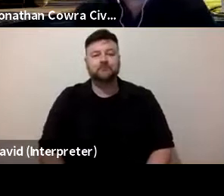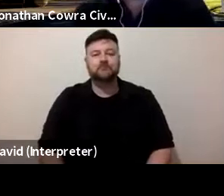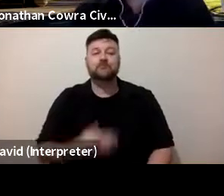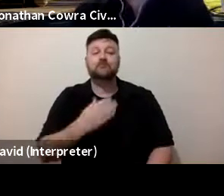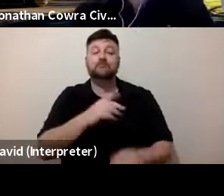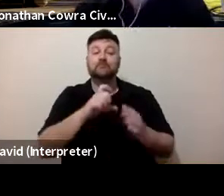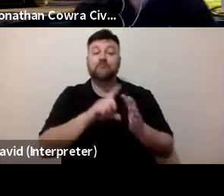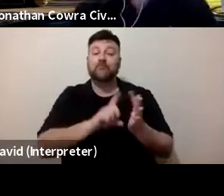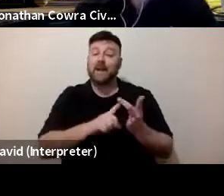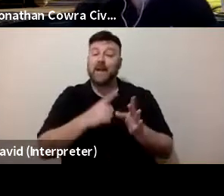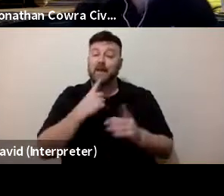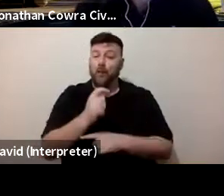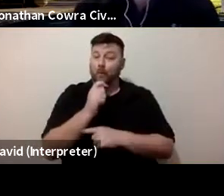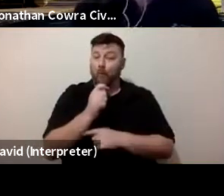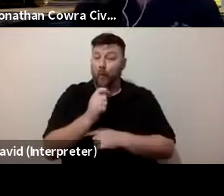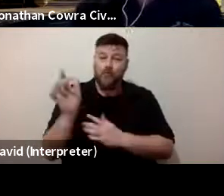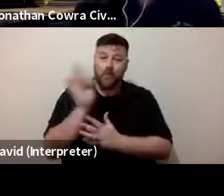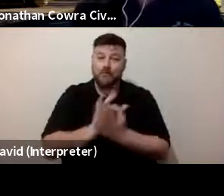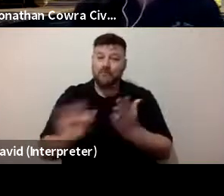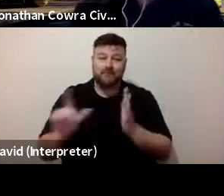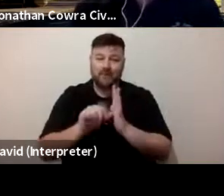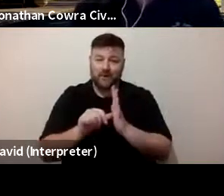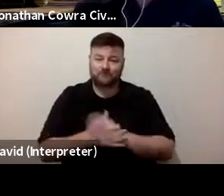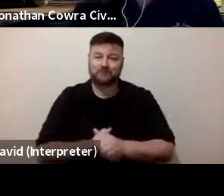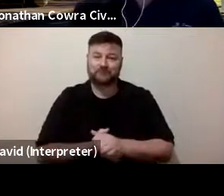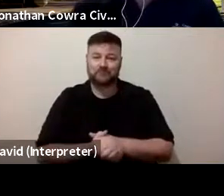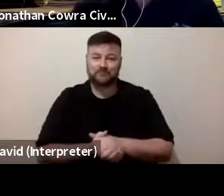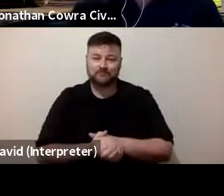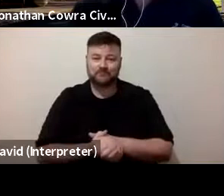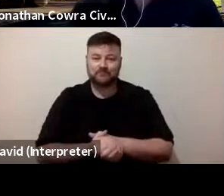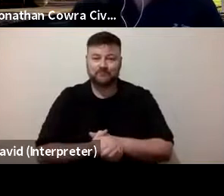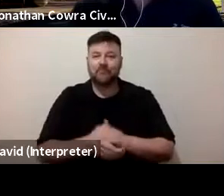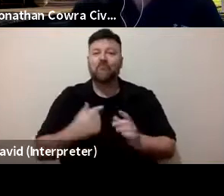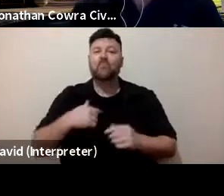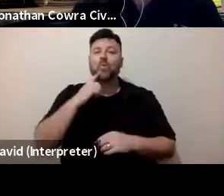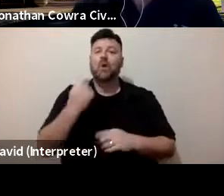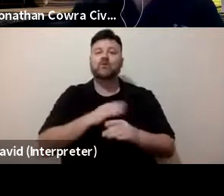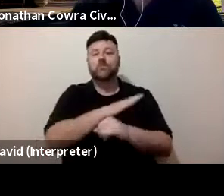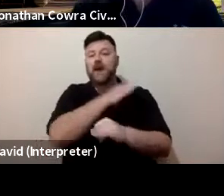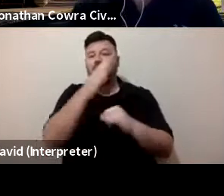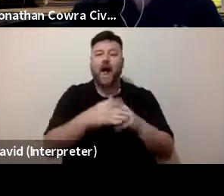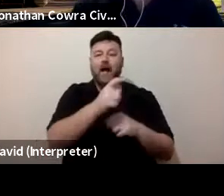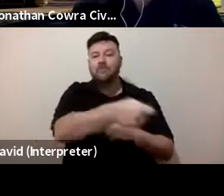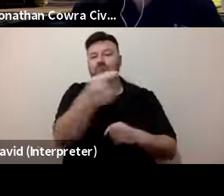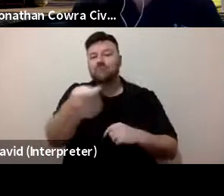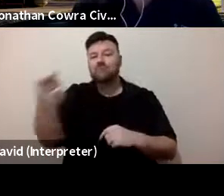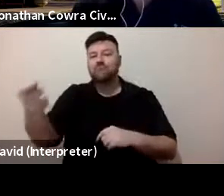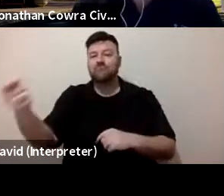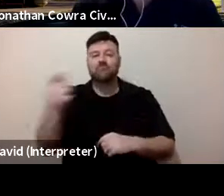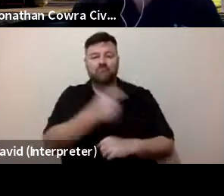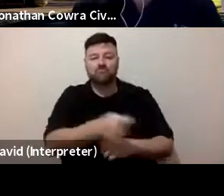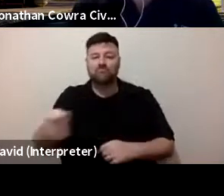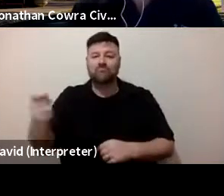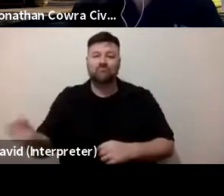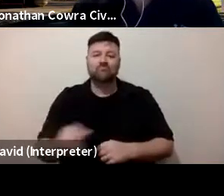out of time, but I am going to do one final quick whip around the panel, and I'm going to ask you to answer in